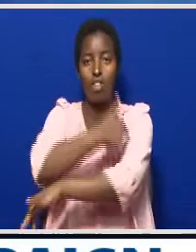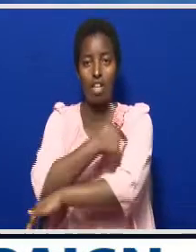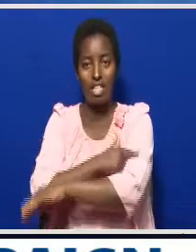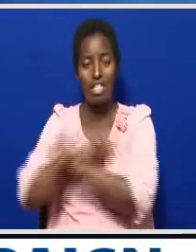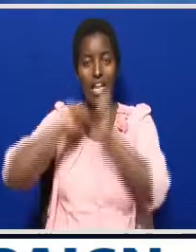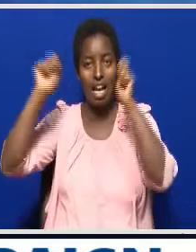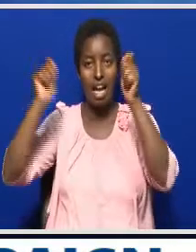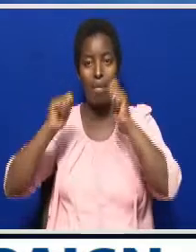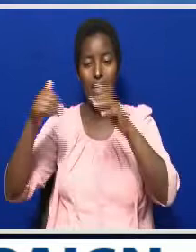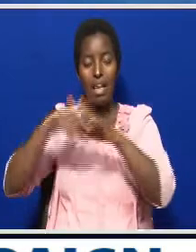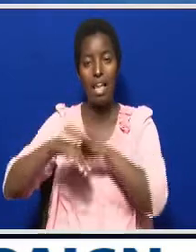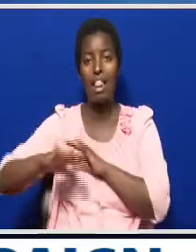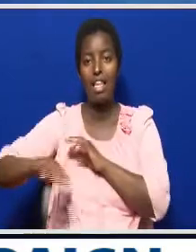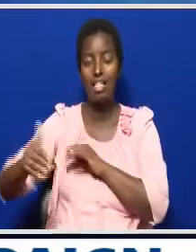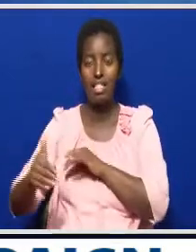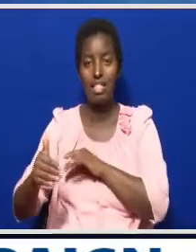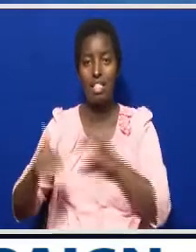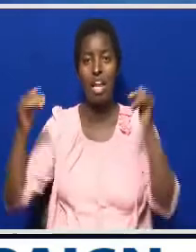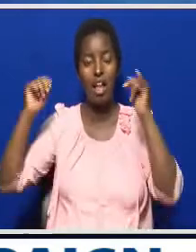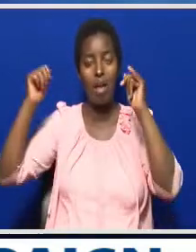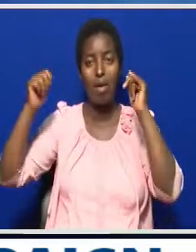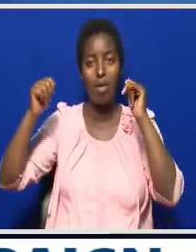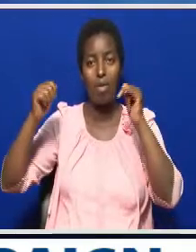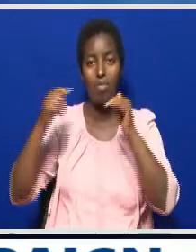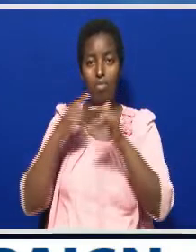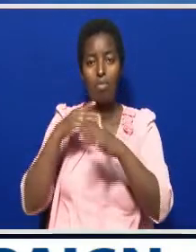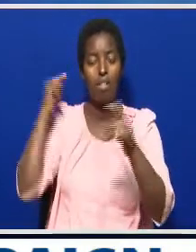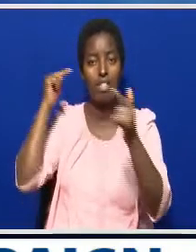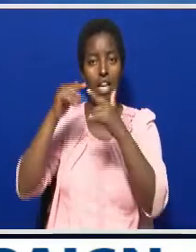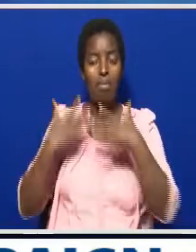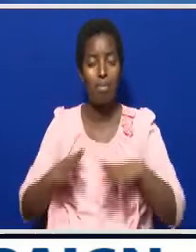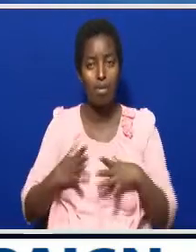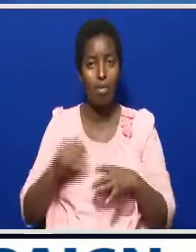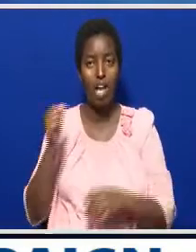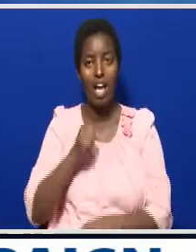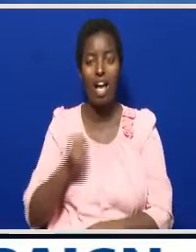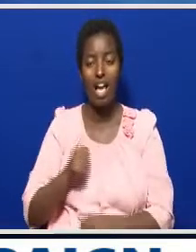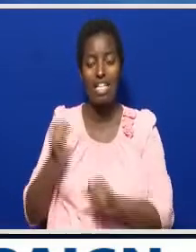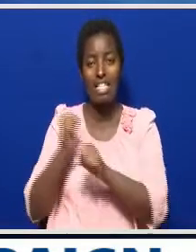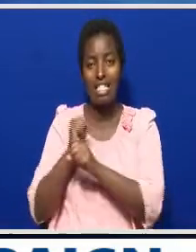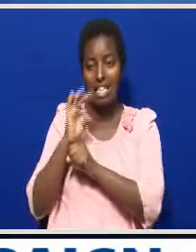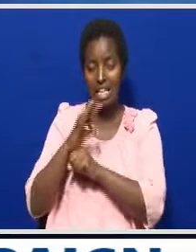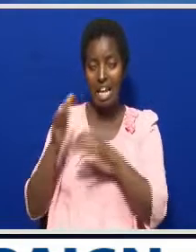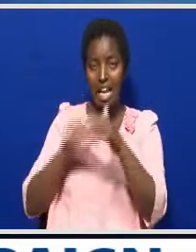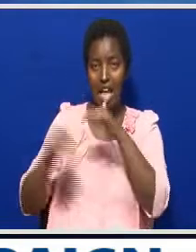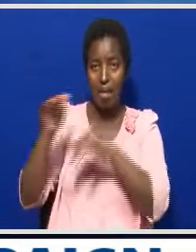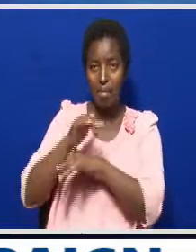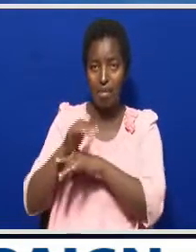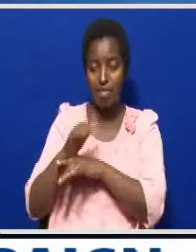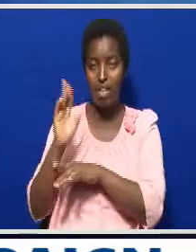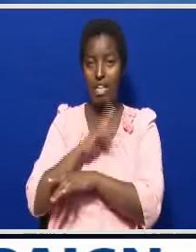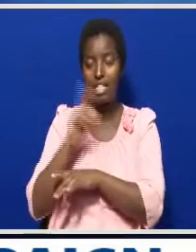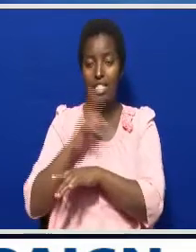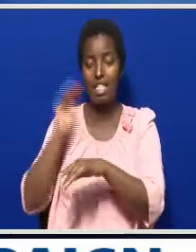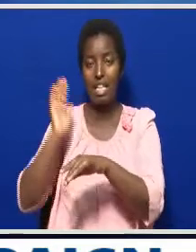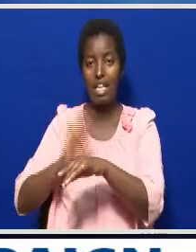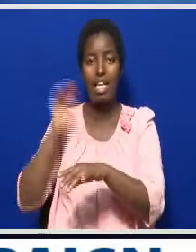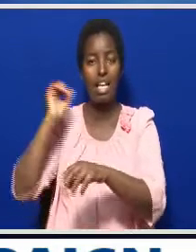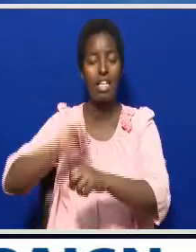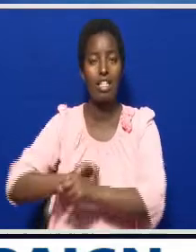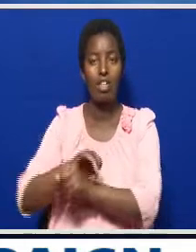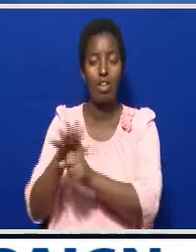vaccination campaign in the city. The massive vaccination drive is targeting persons of age 18 years and above at risk of conducting